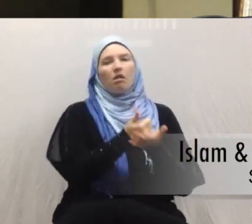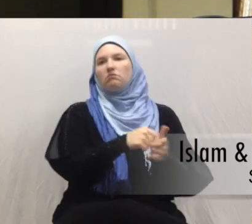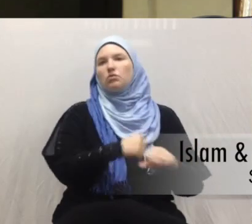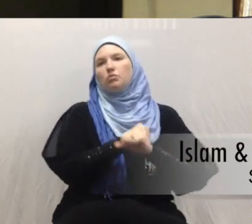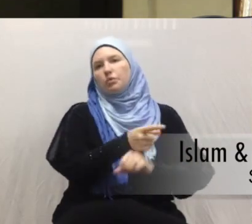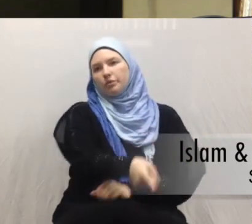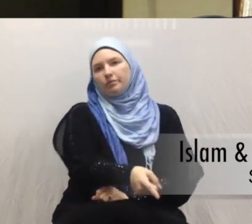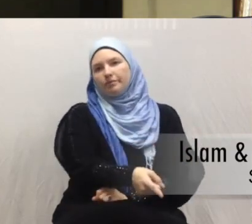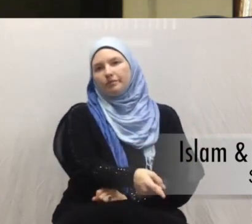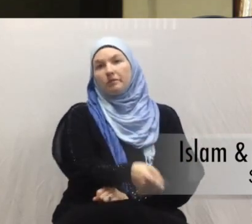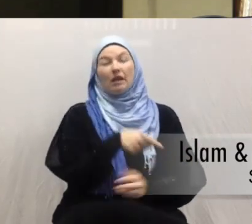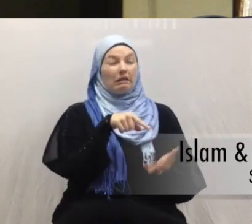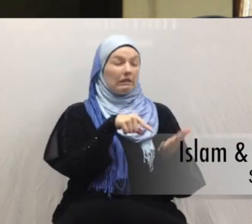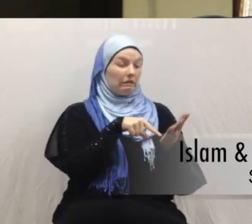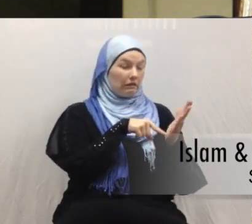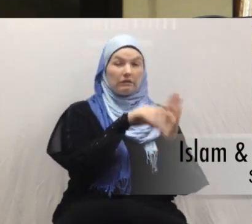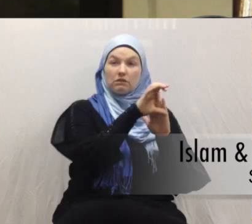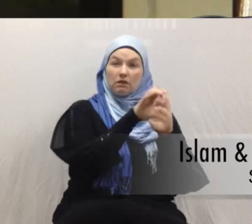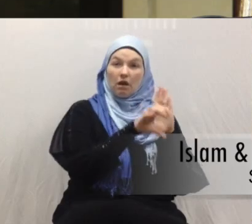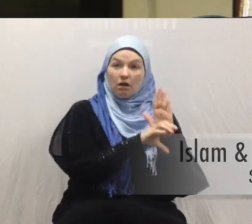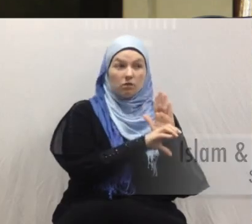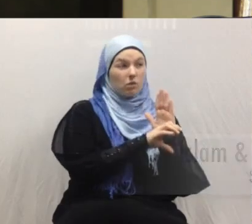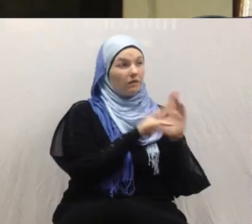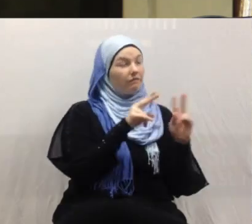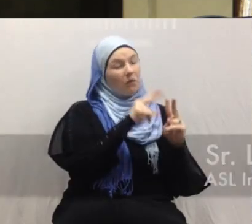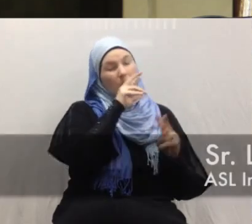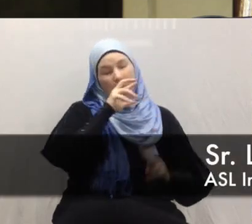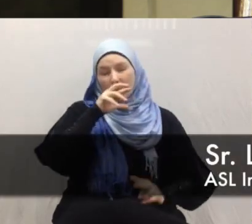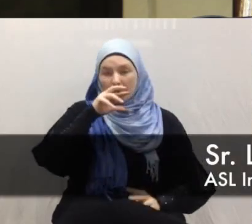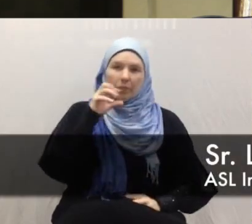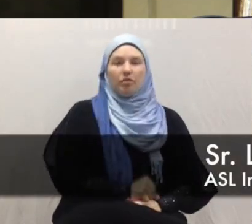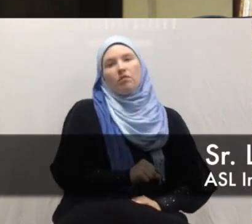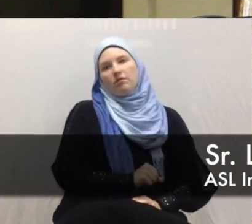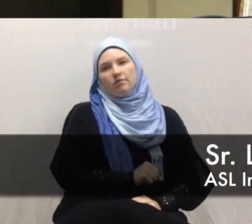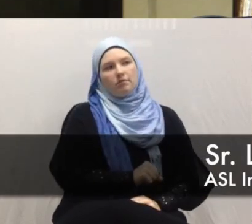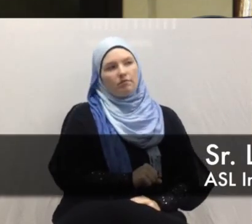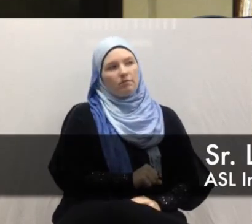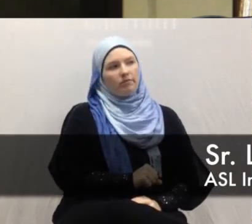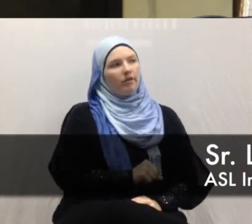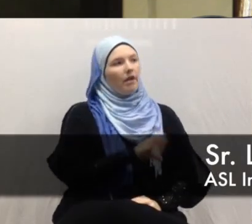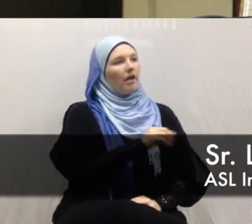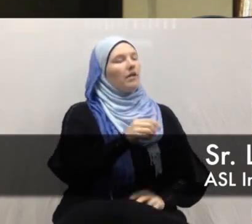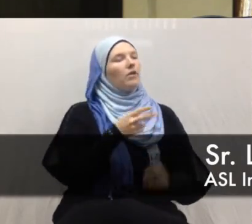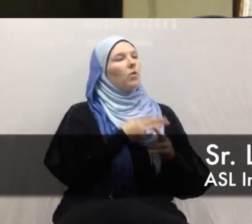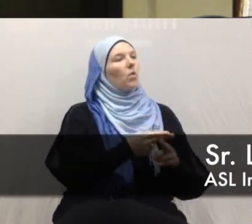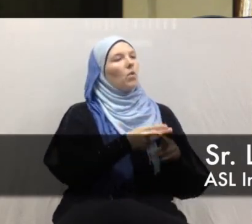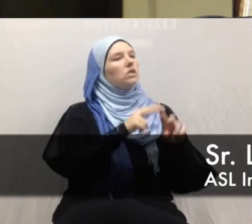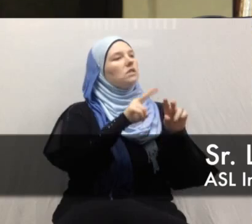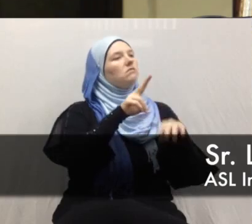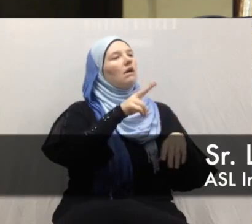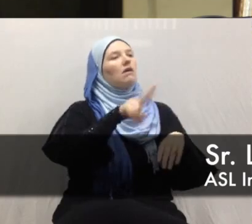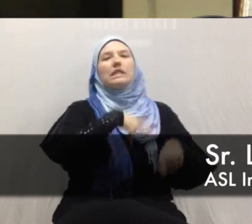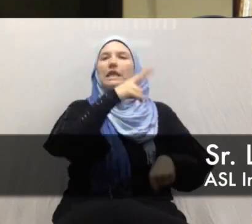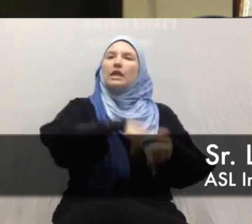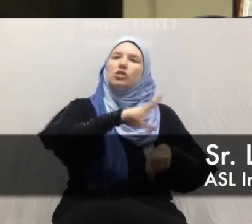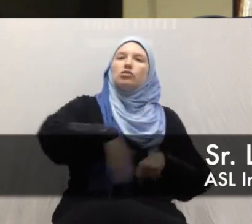the oldest historic document that could be regarded as a societal and nation's